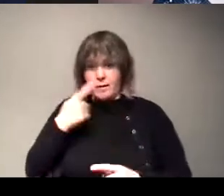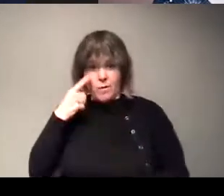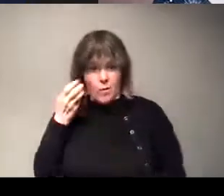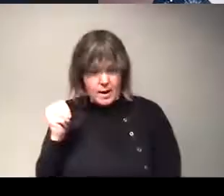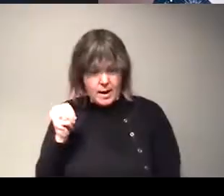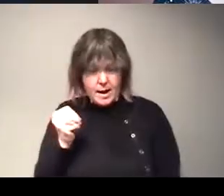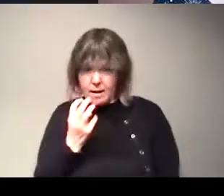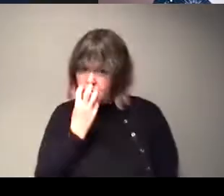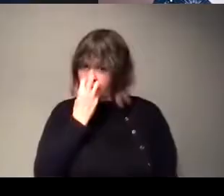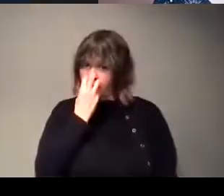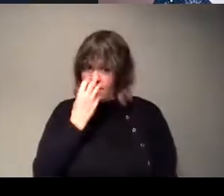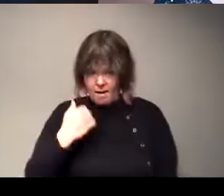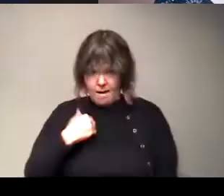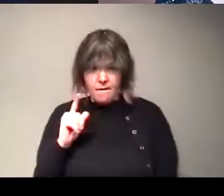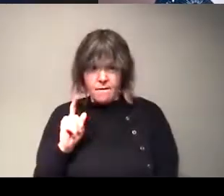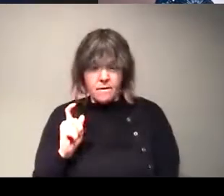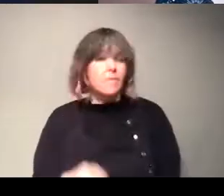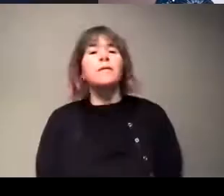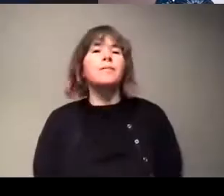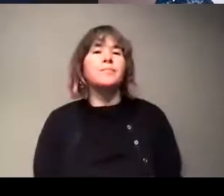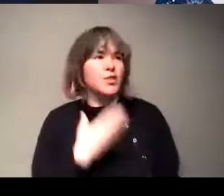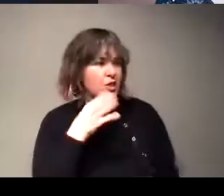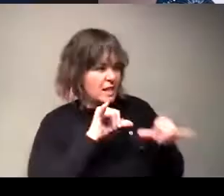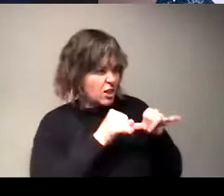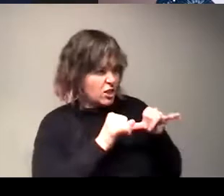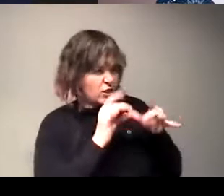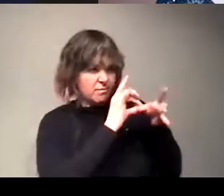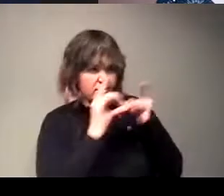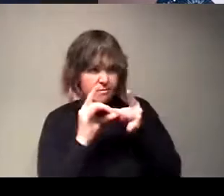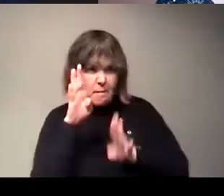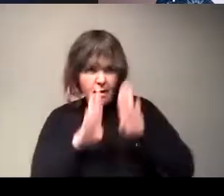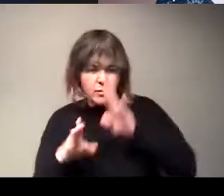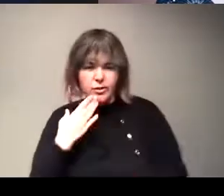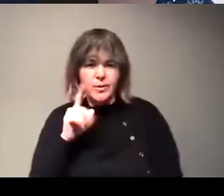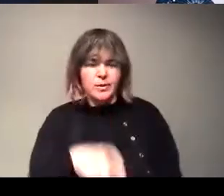great combination of engineering and biology questions.